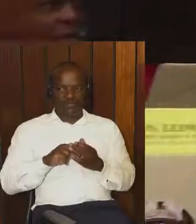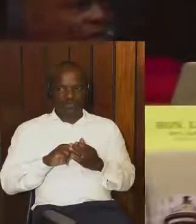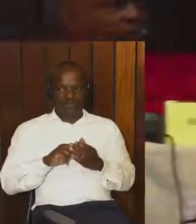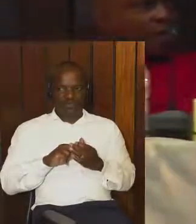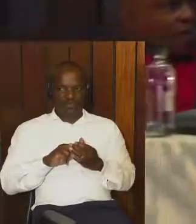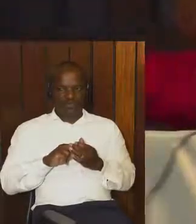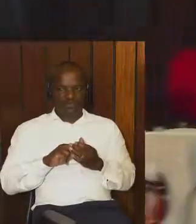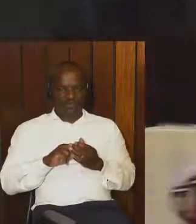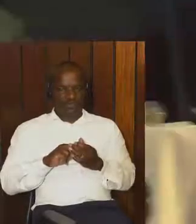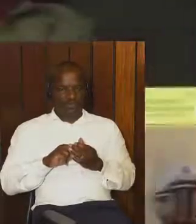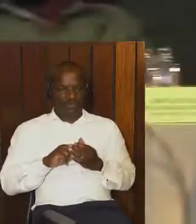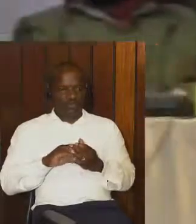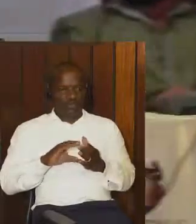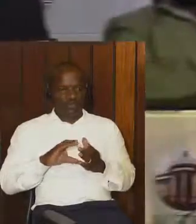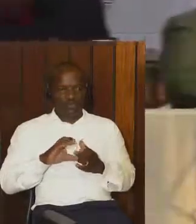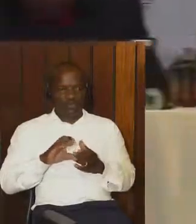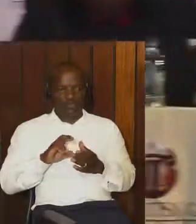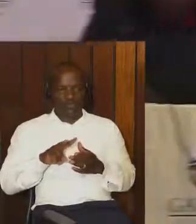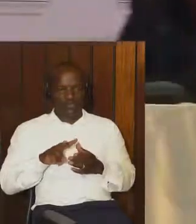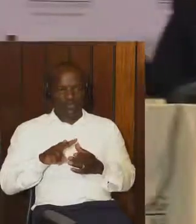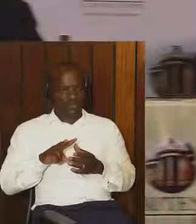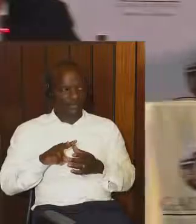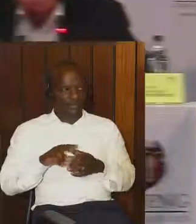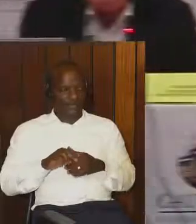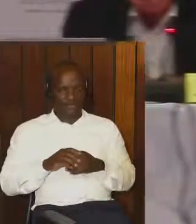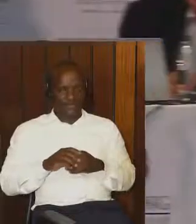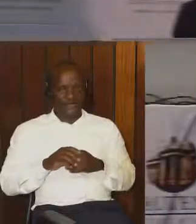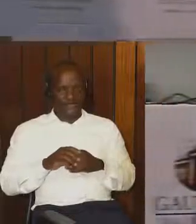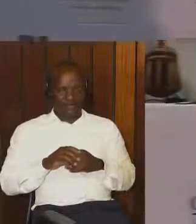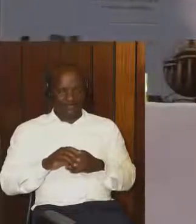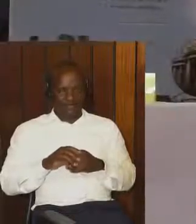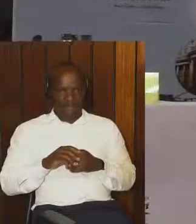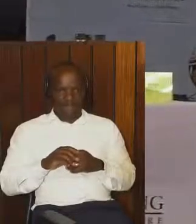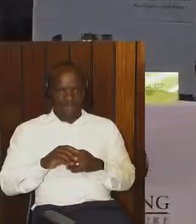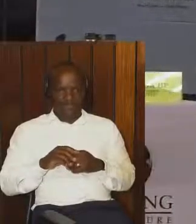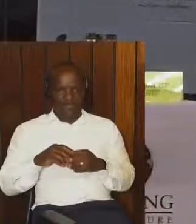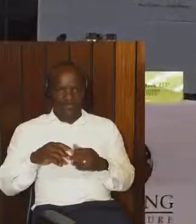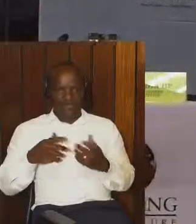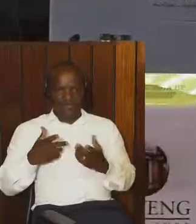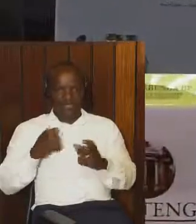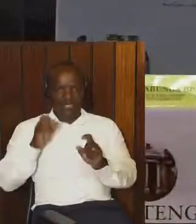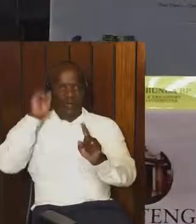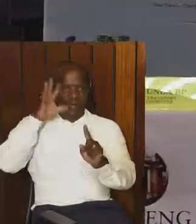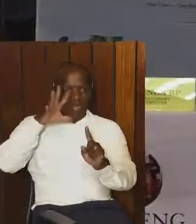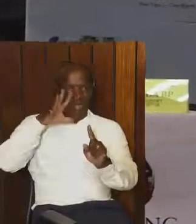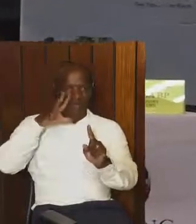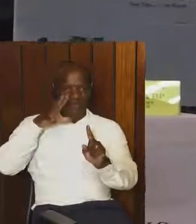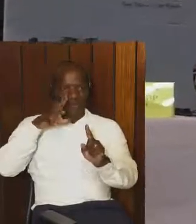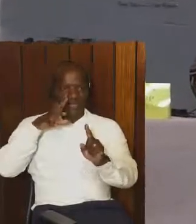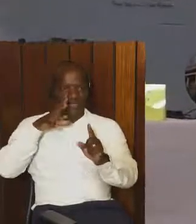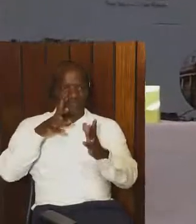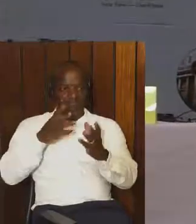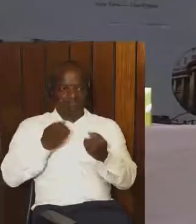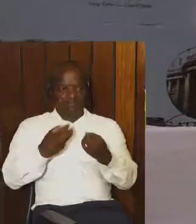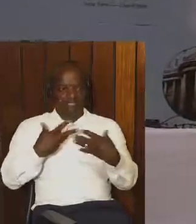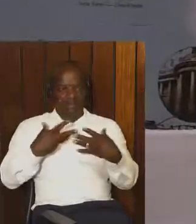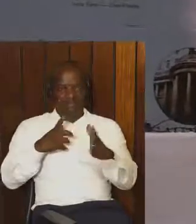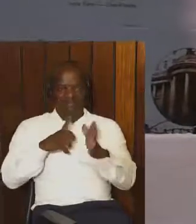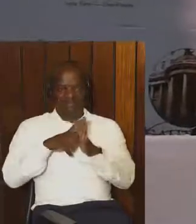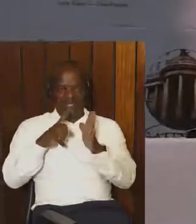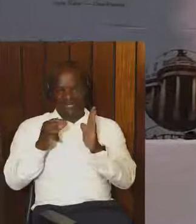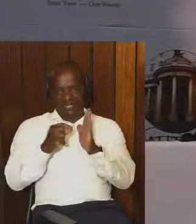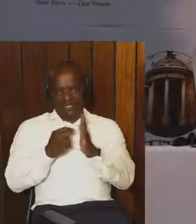Thank you very much. I mean, obviously, we wouldn't wanted to have put you on the spot to say you must give us dates now, but I